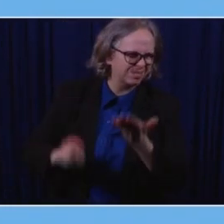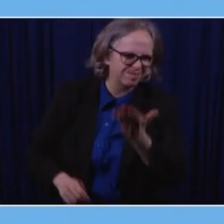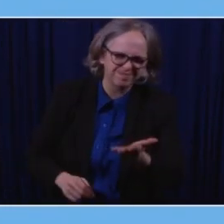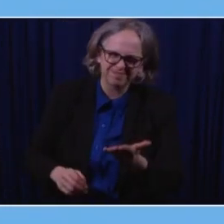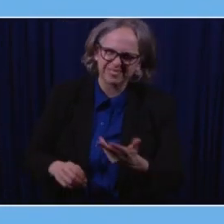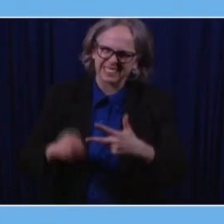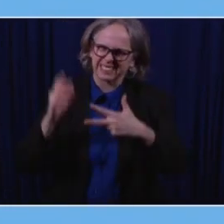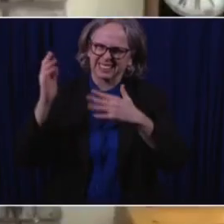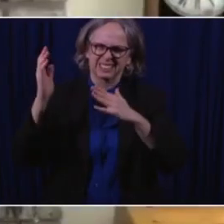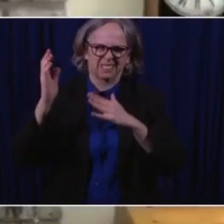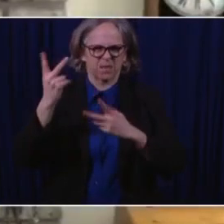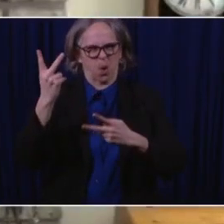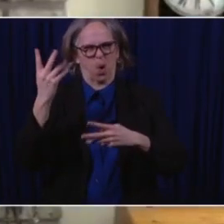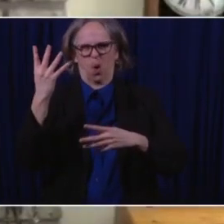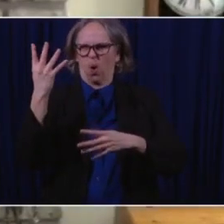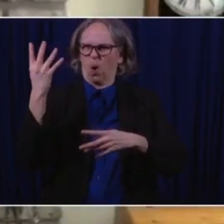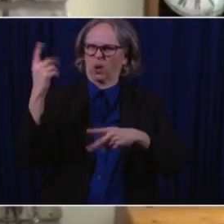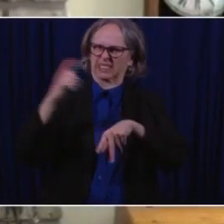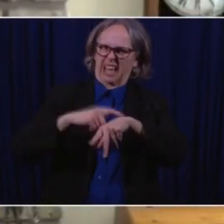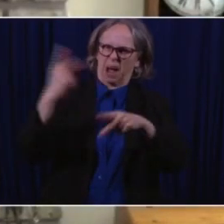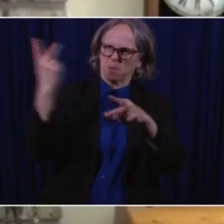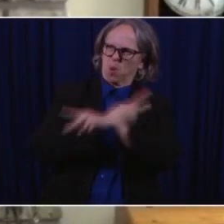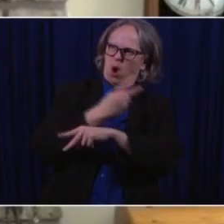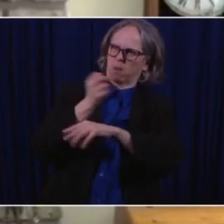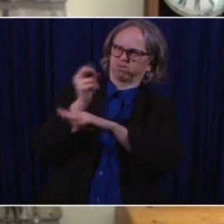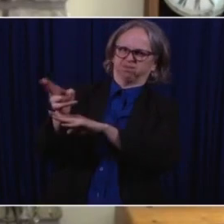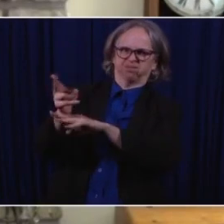incident level. Let's go to the next slide, Eric.